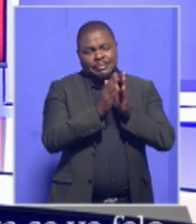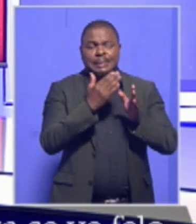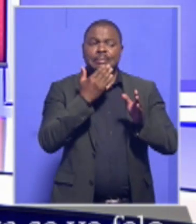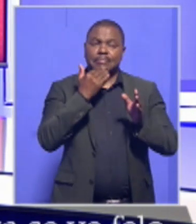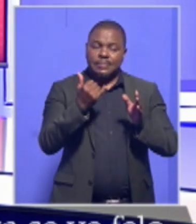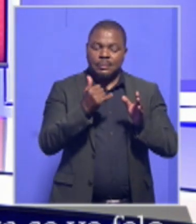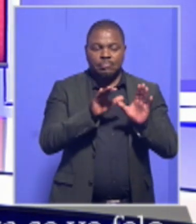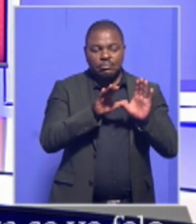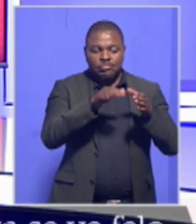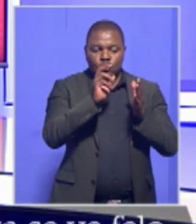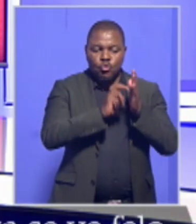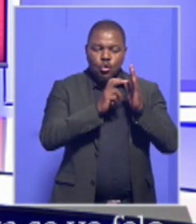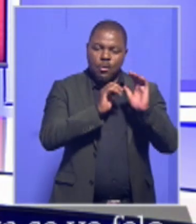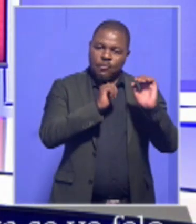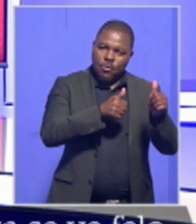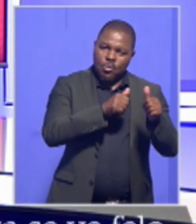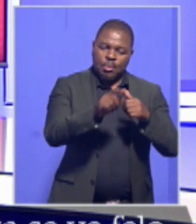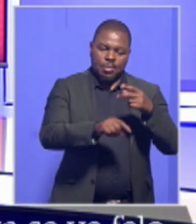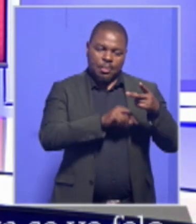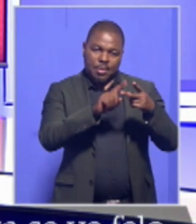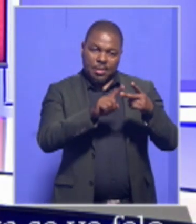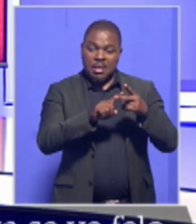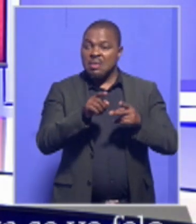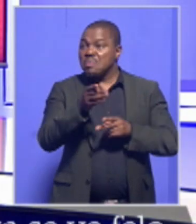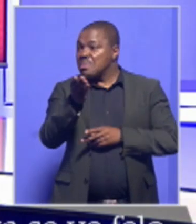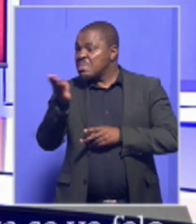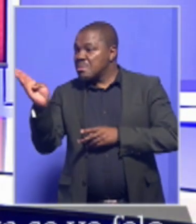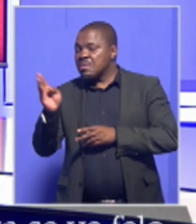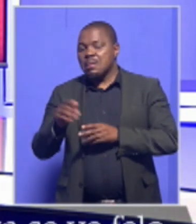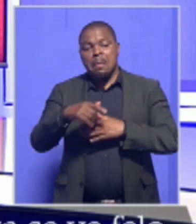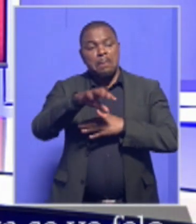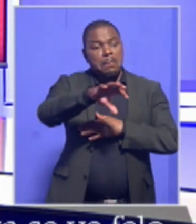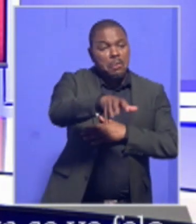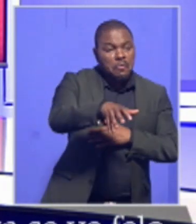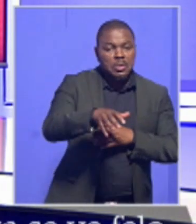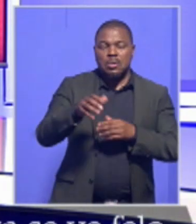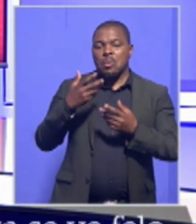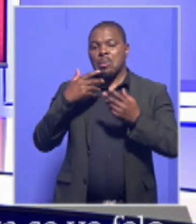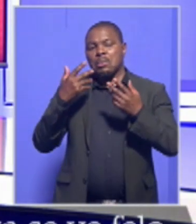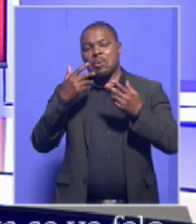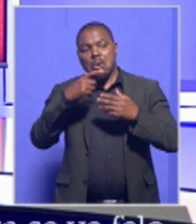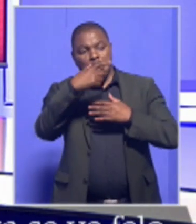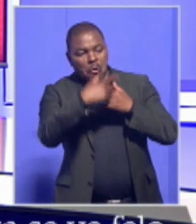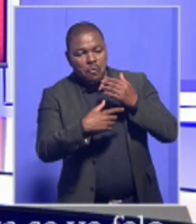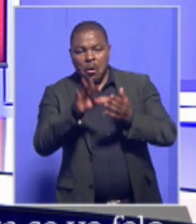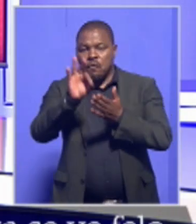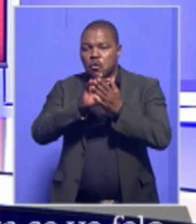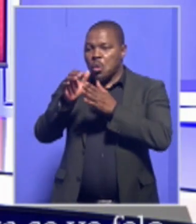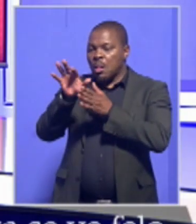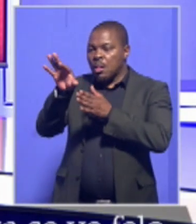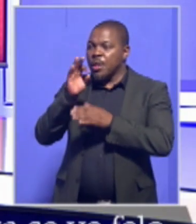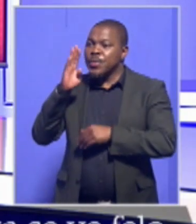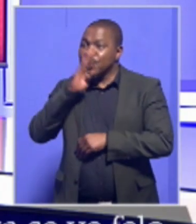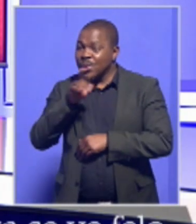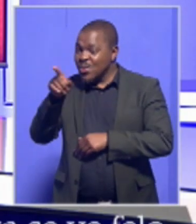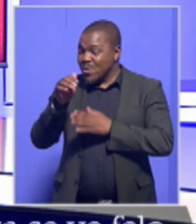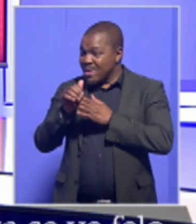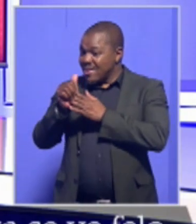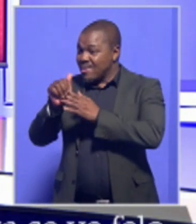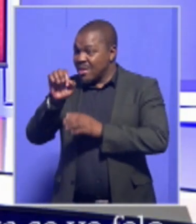wa mokgatlo le go gatelela gore ge o se wa kgethwa ke province goba maloko a conference ga o moetapele